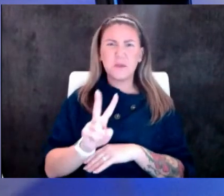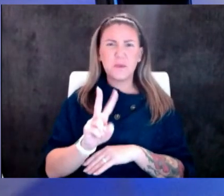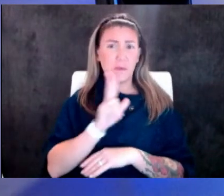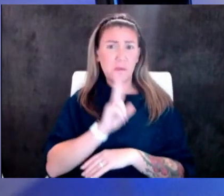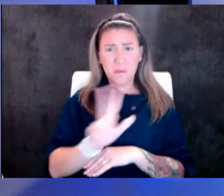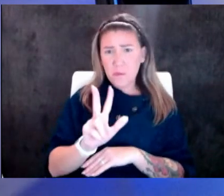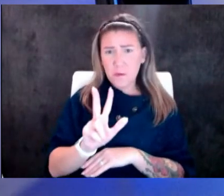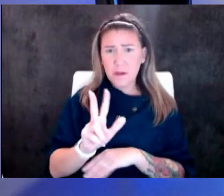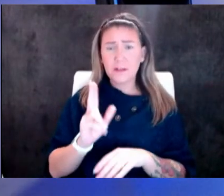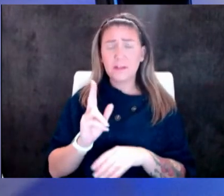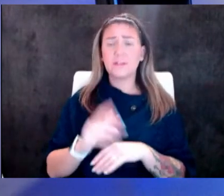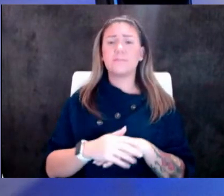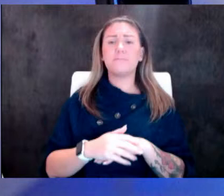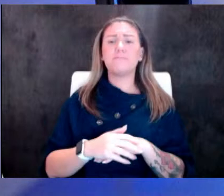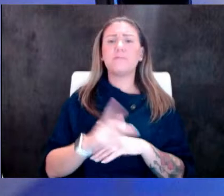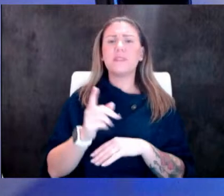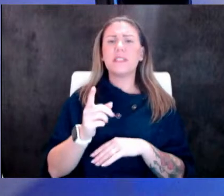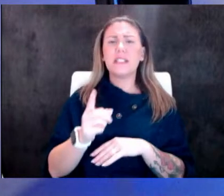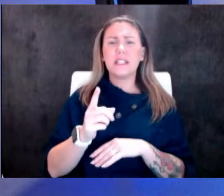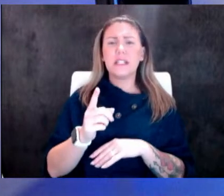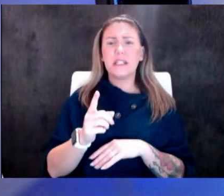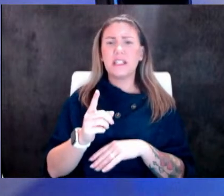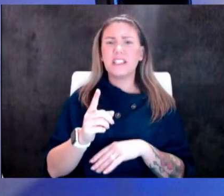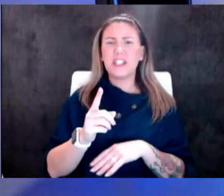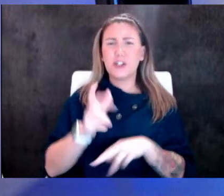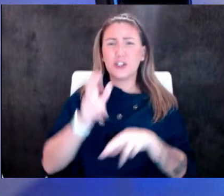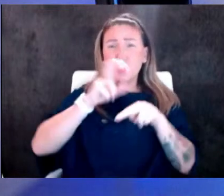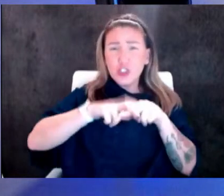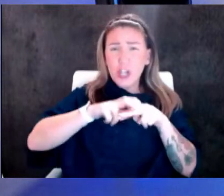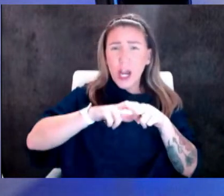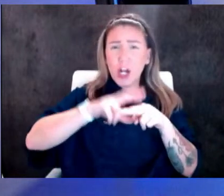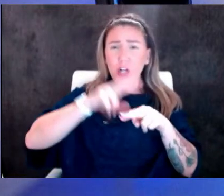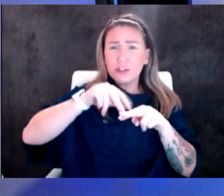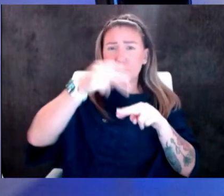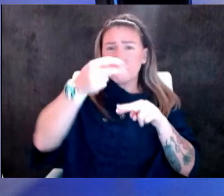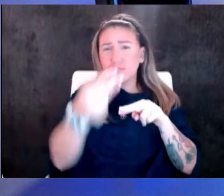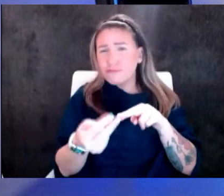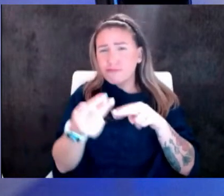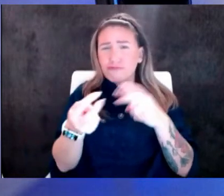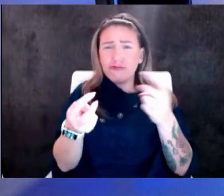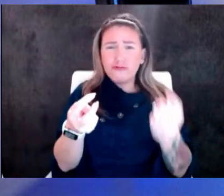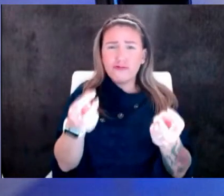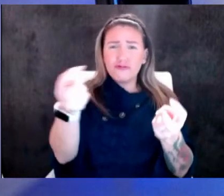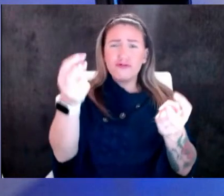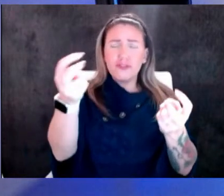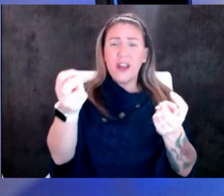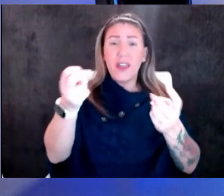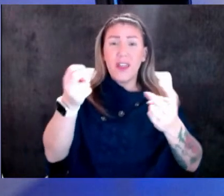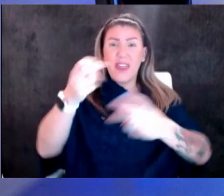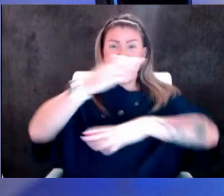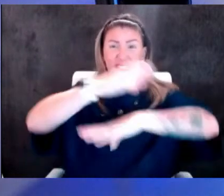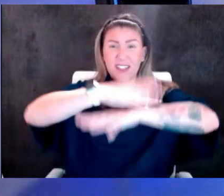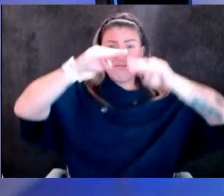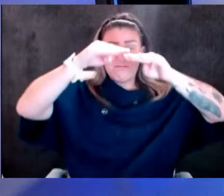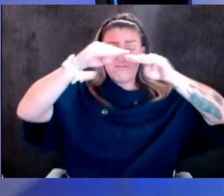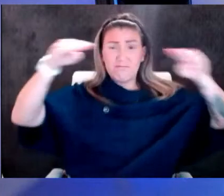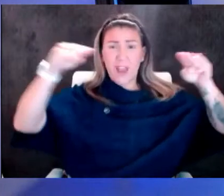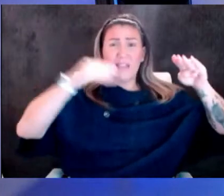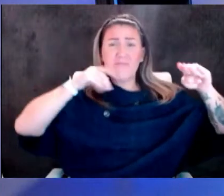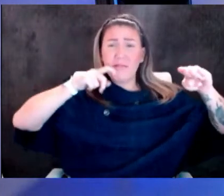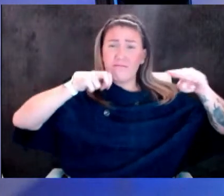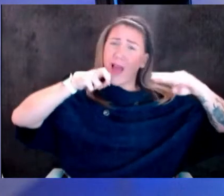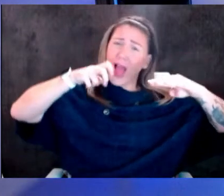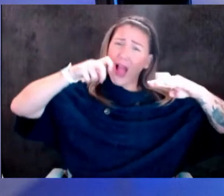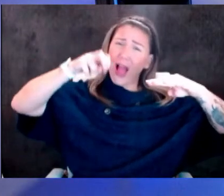and he had turned over chairs and gotten up on a countertop and wanted to get to, like,